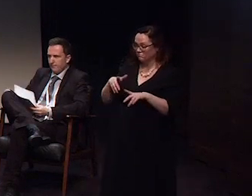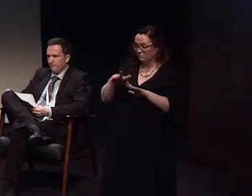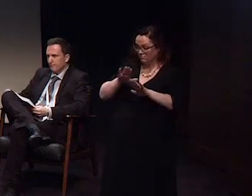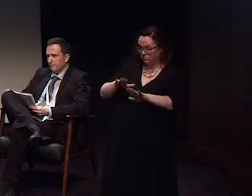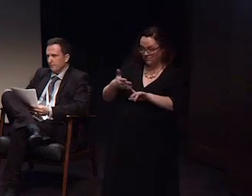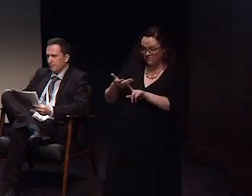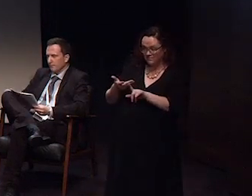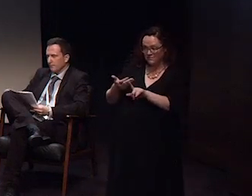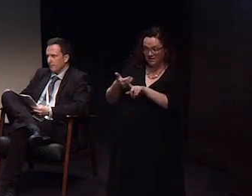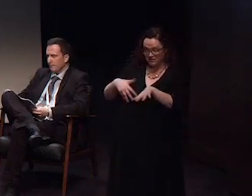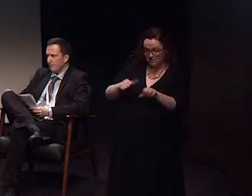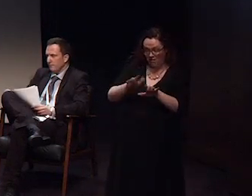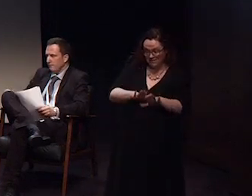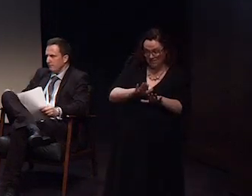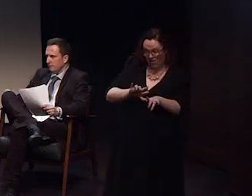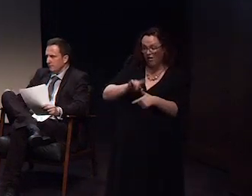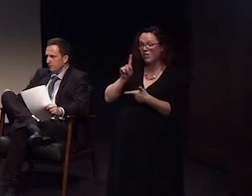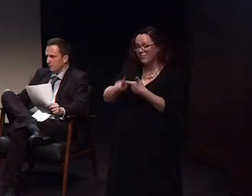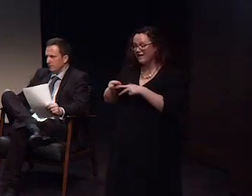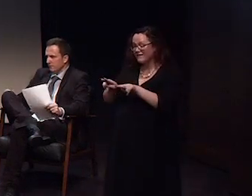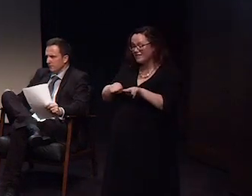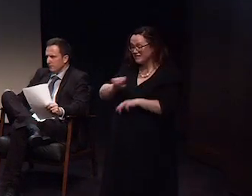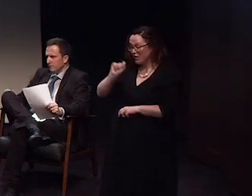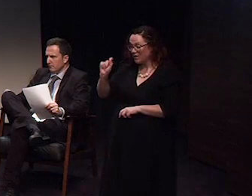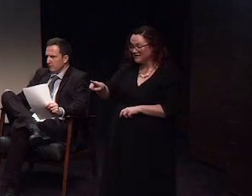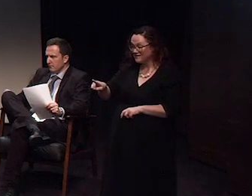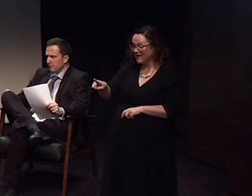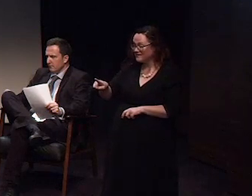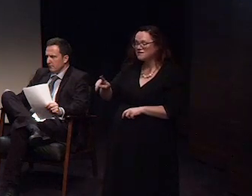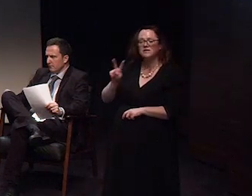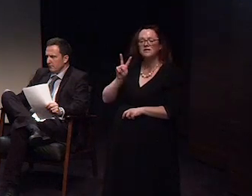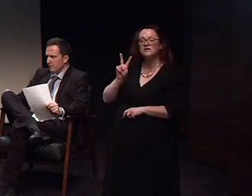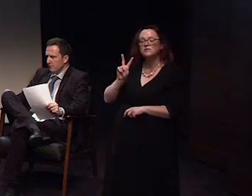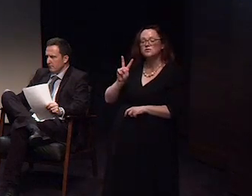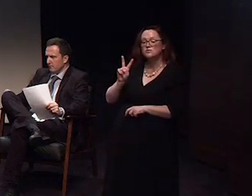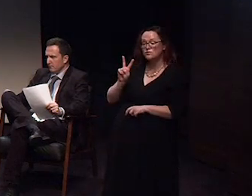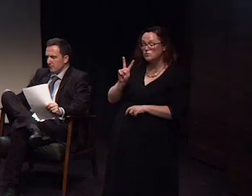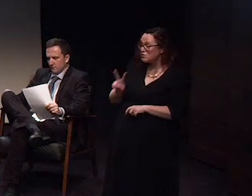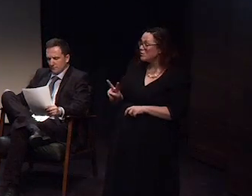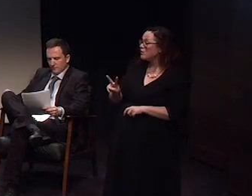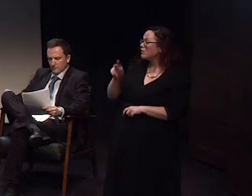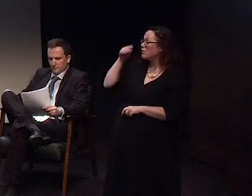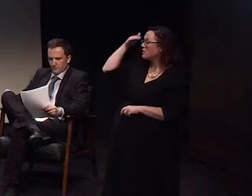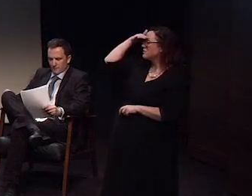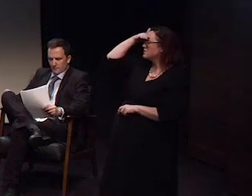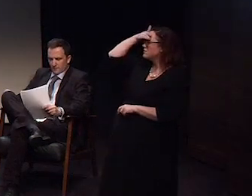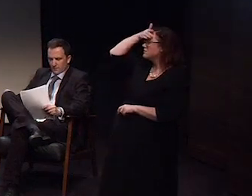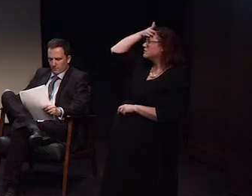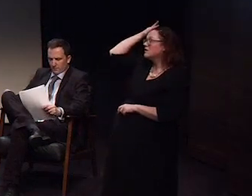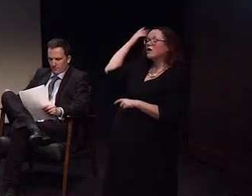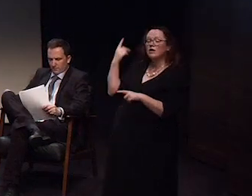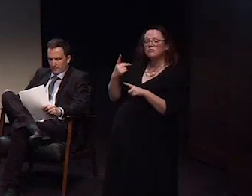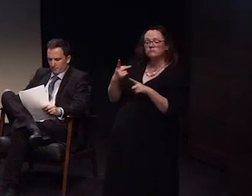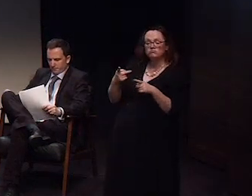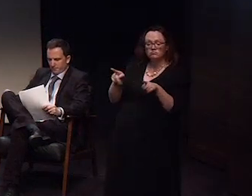starting point. We did not see a clear difference with urgent time being used